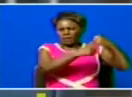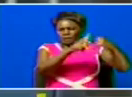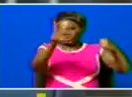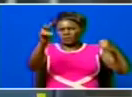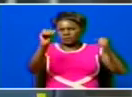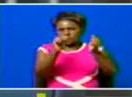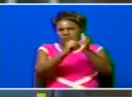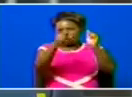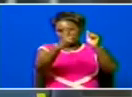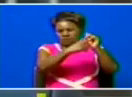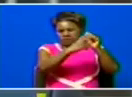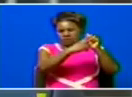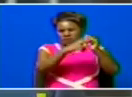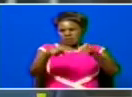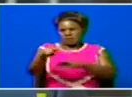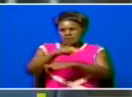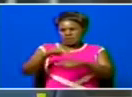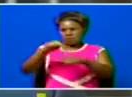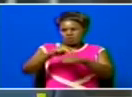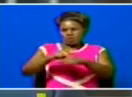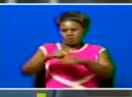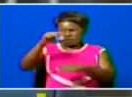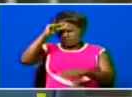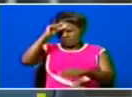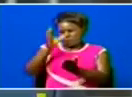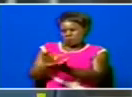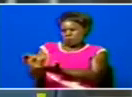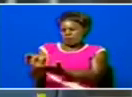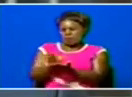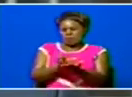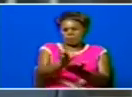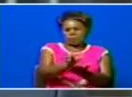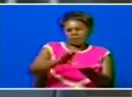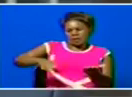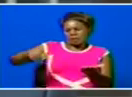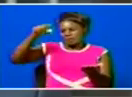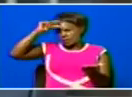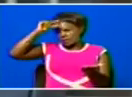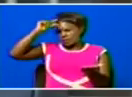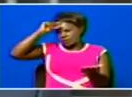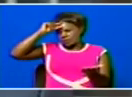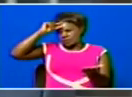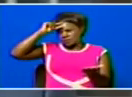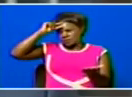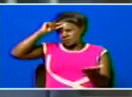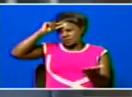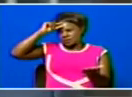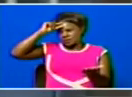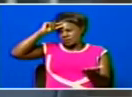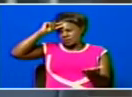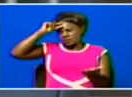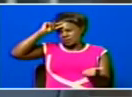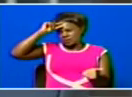July 2017, the national government has been reimbursing county governments